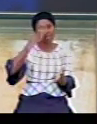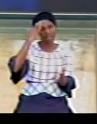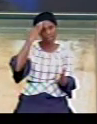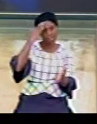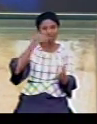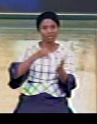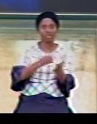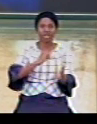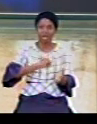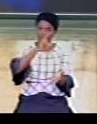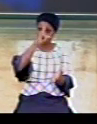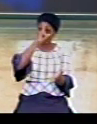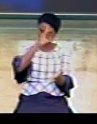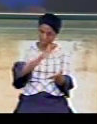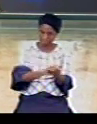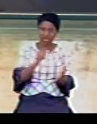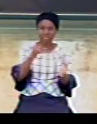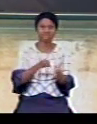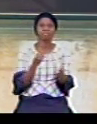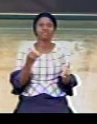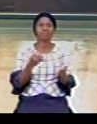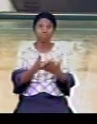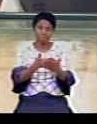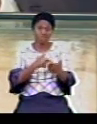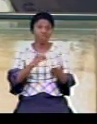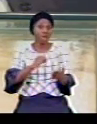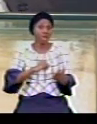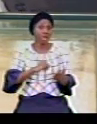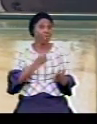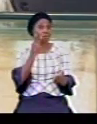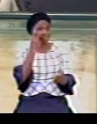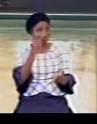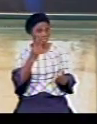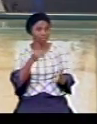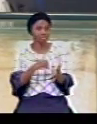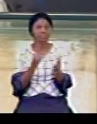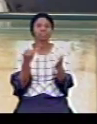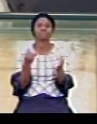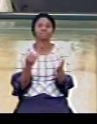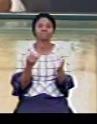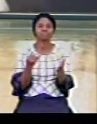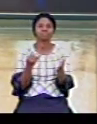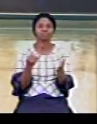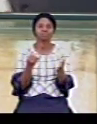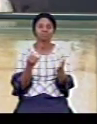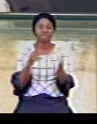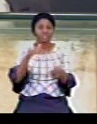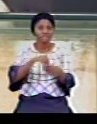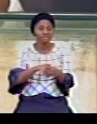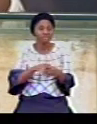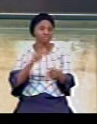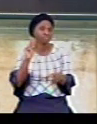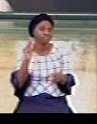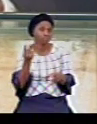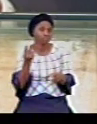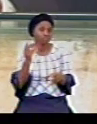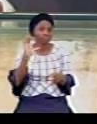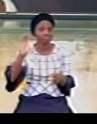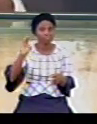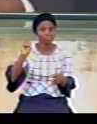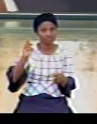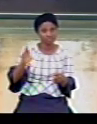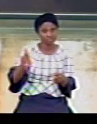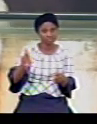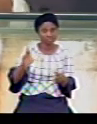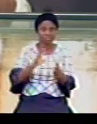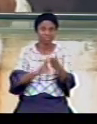I believe it before I see it. In 2